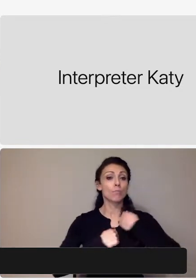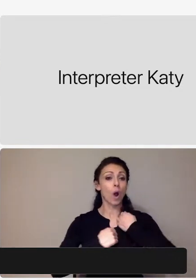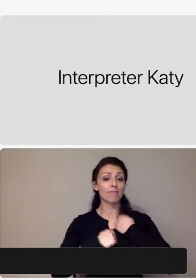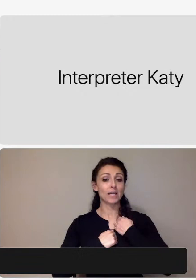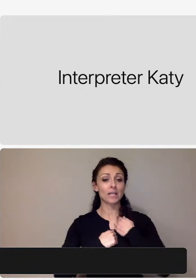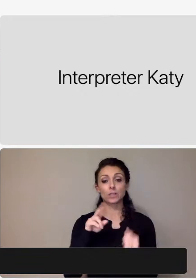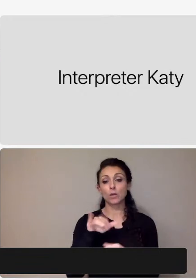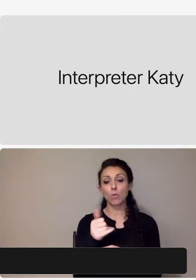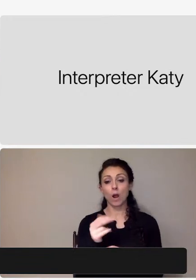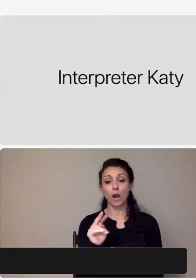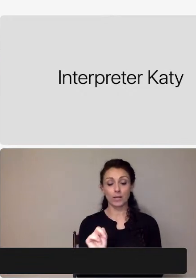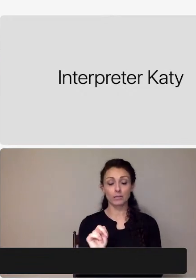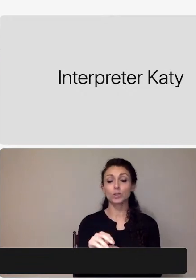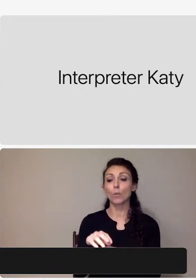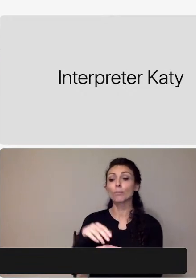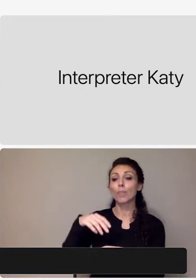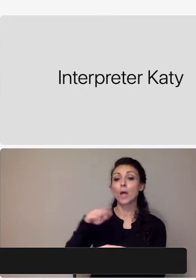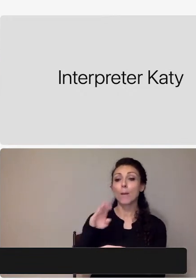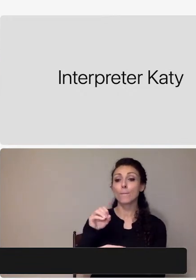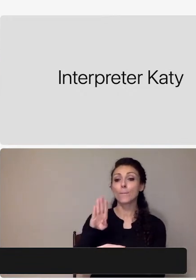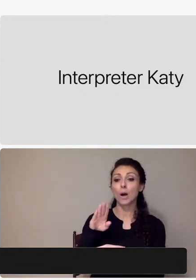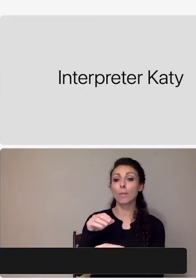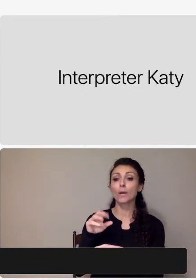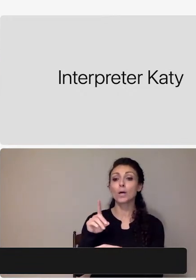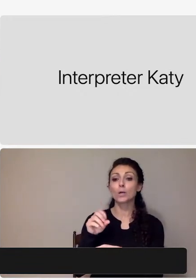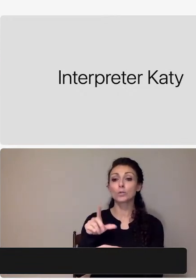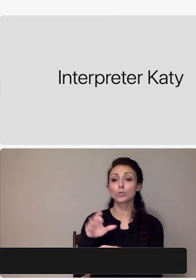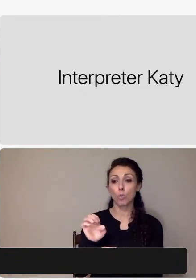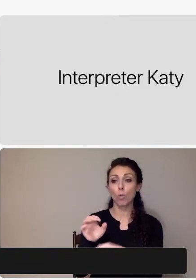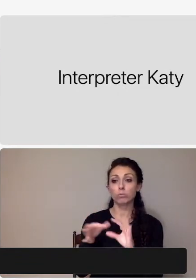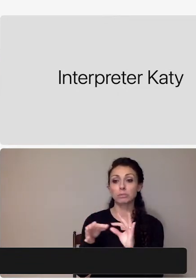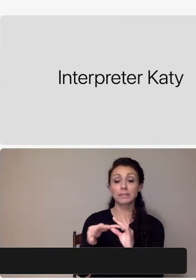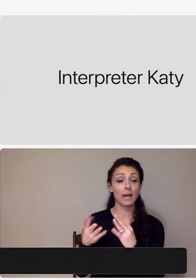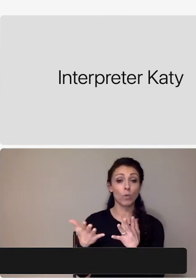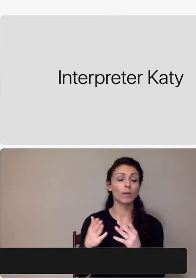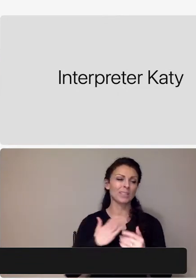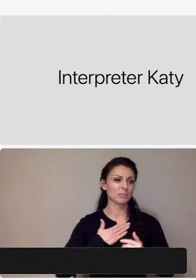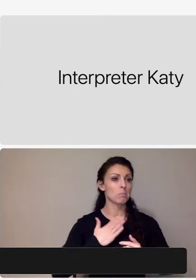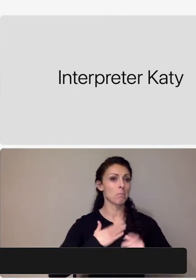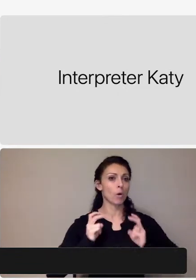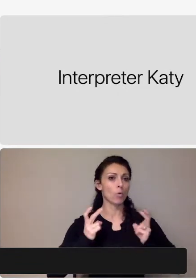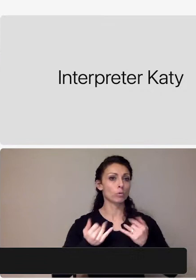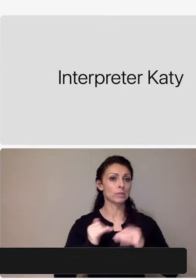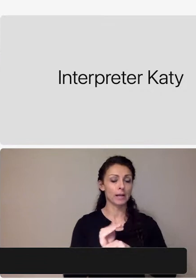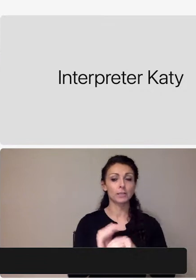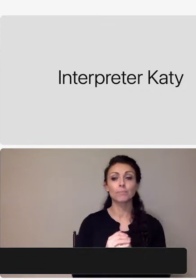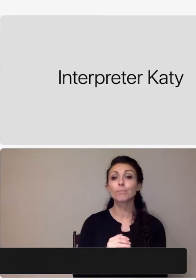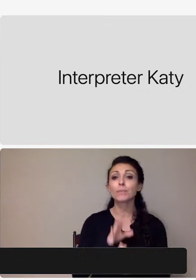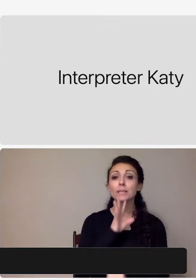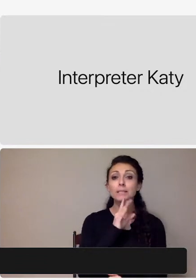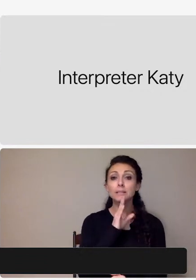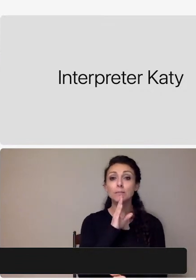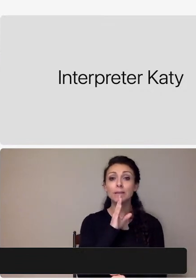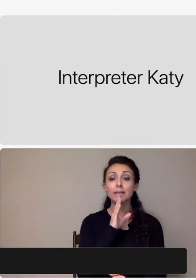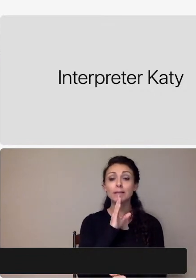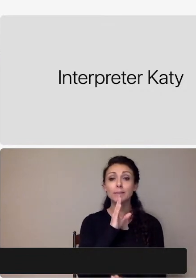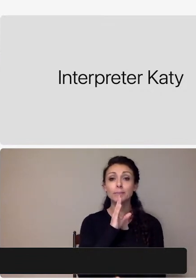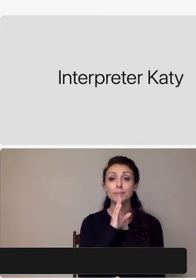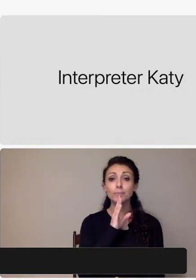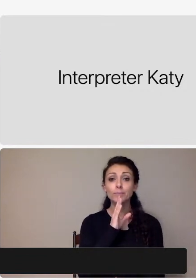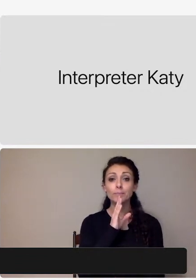that bob dole said and it's my quote tonight speak straight